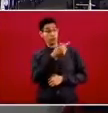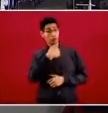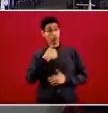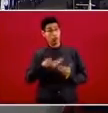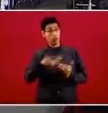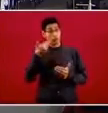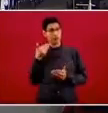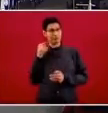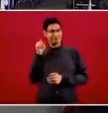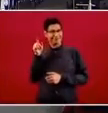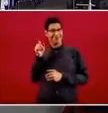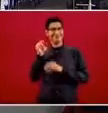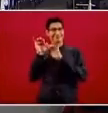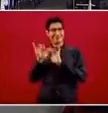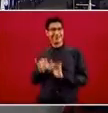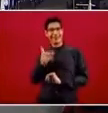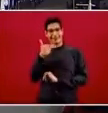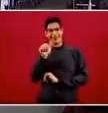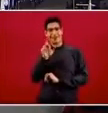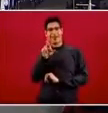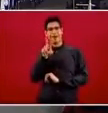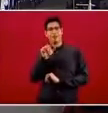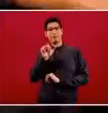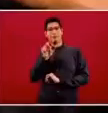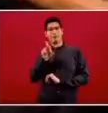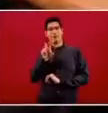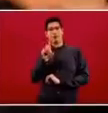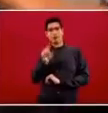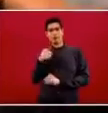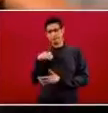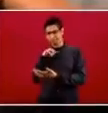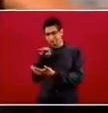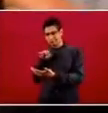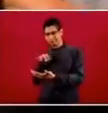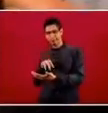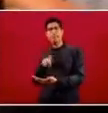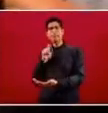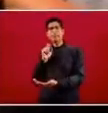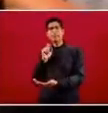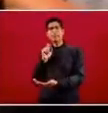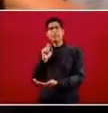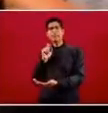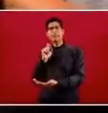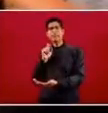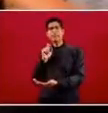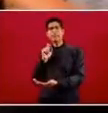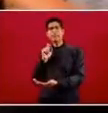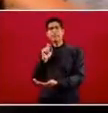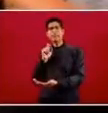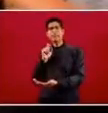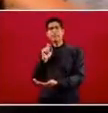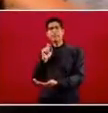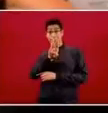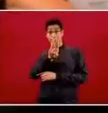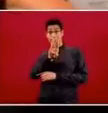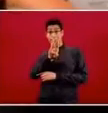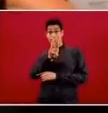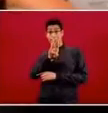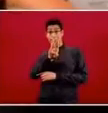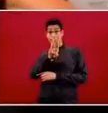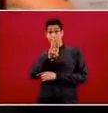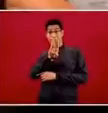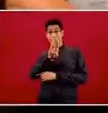I would like to ask you, I read a Harvard publication that said that this could be a